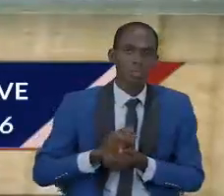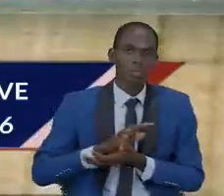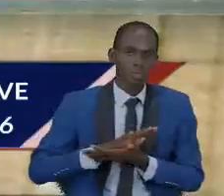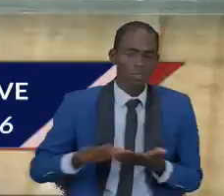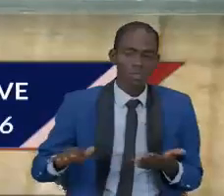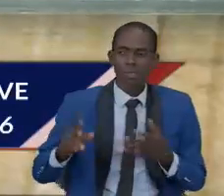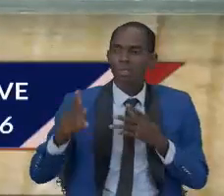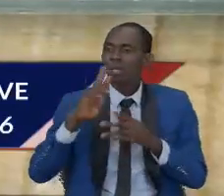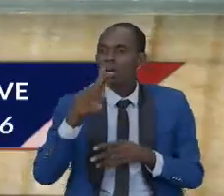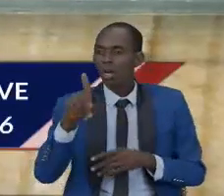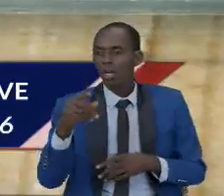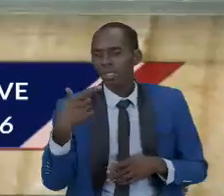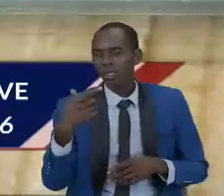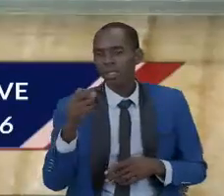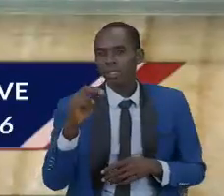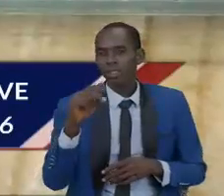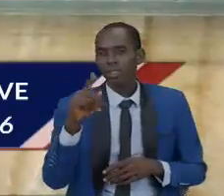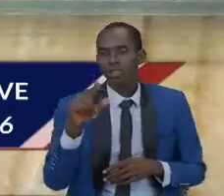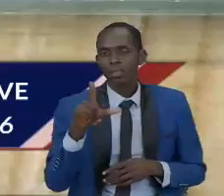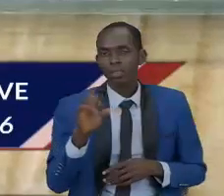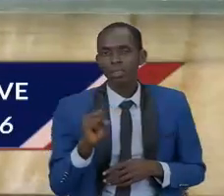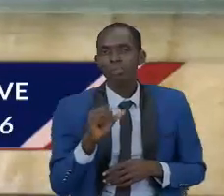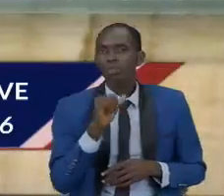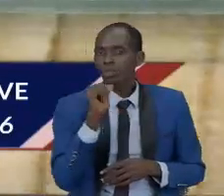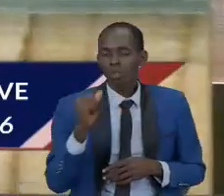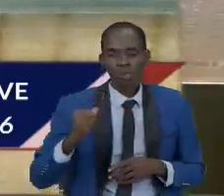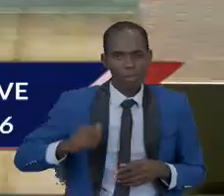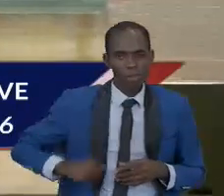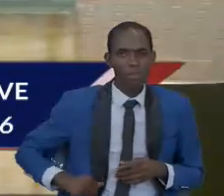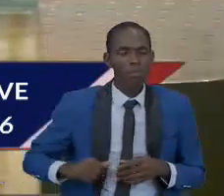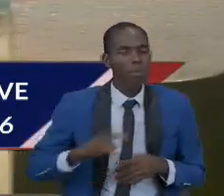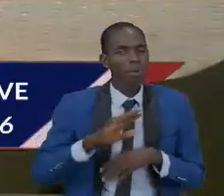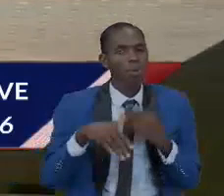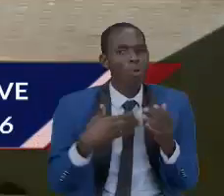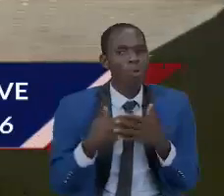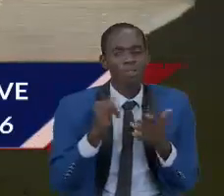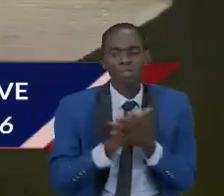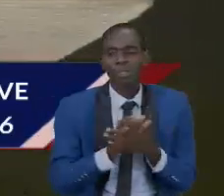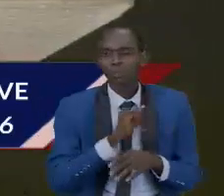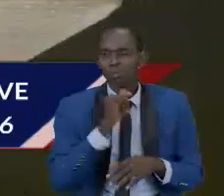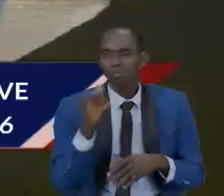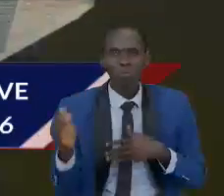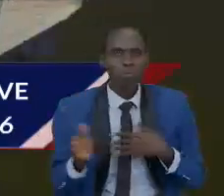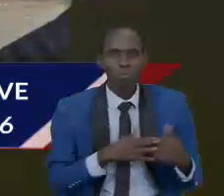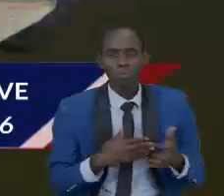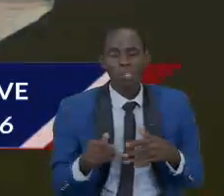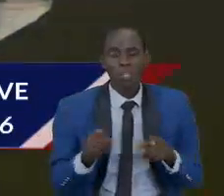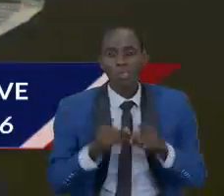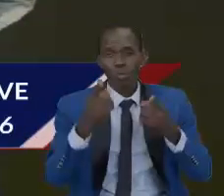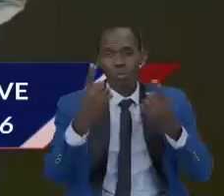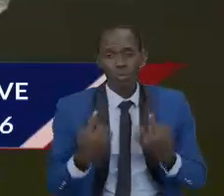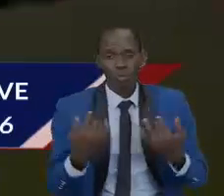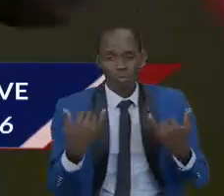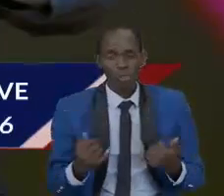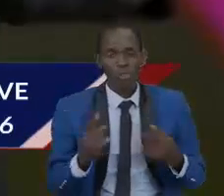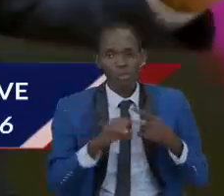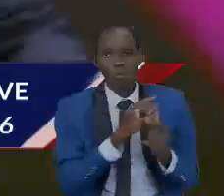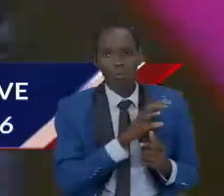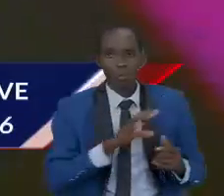not circumcised all that does not matter you have come to Christ and also have come to Christ